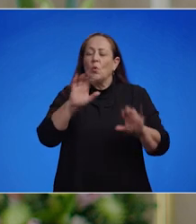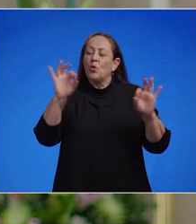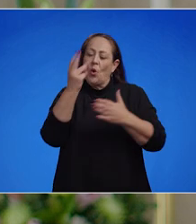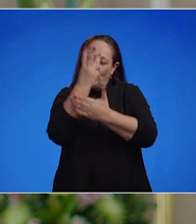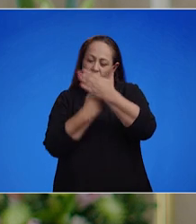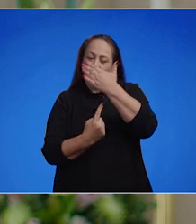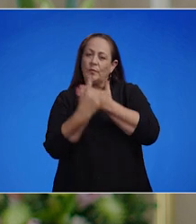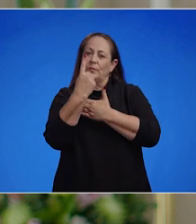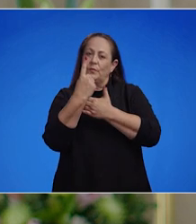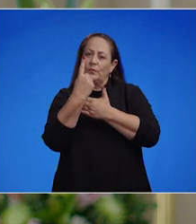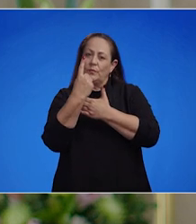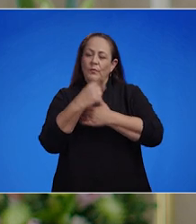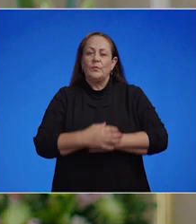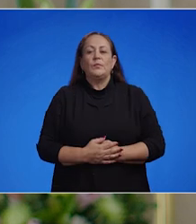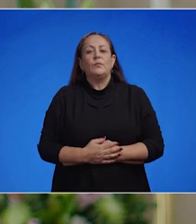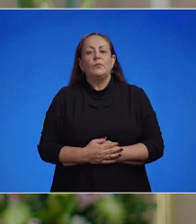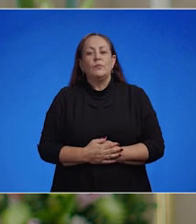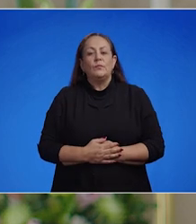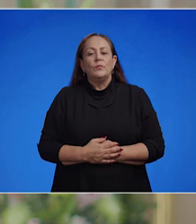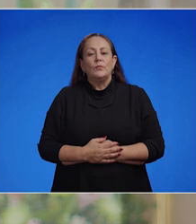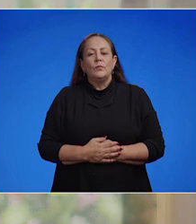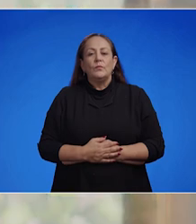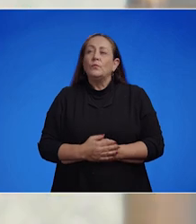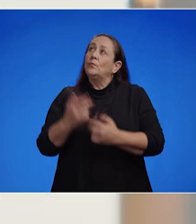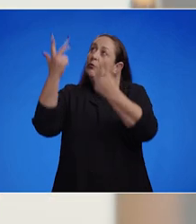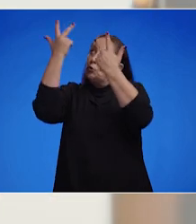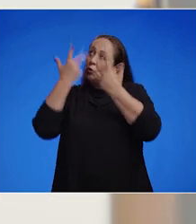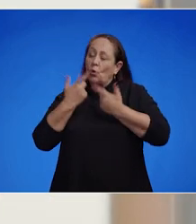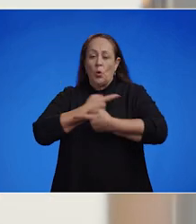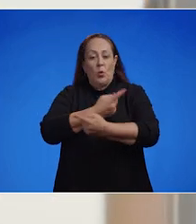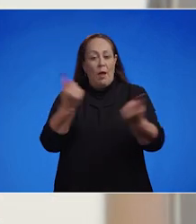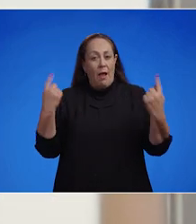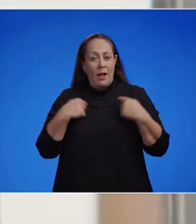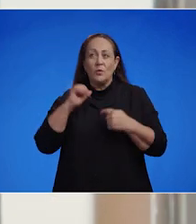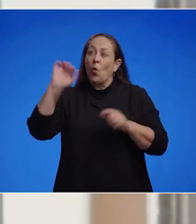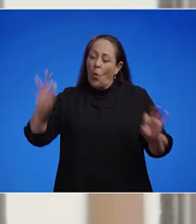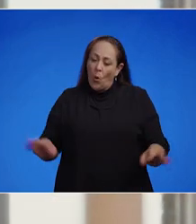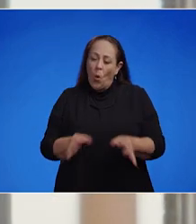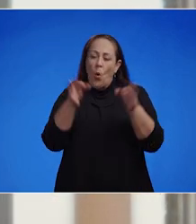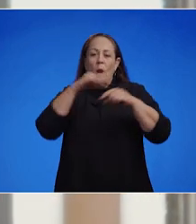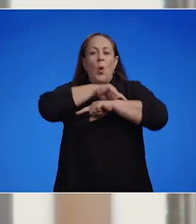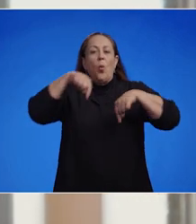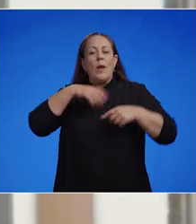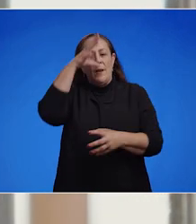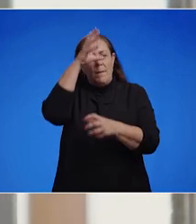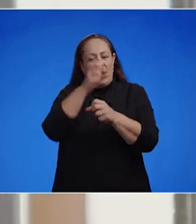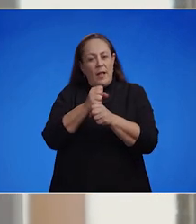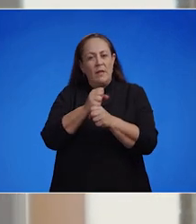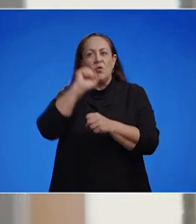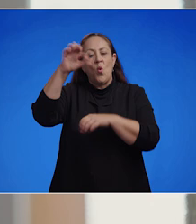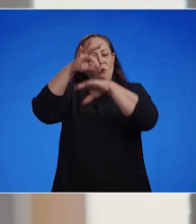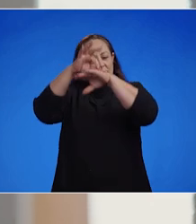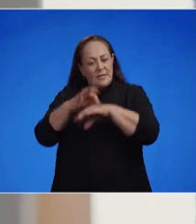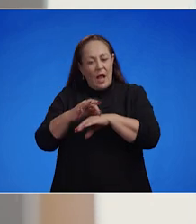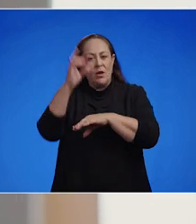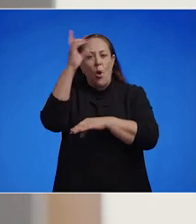person, but in a trinity of one substance. For what you have revealed to us of your glory, we believe